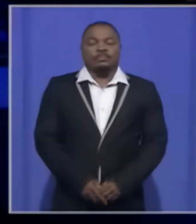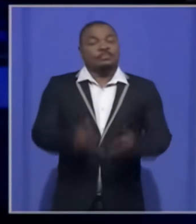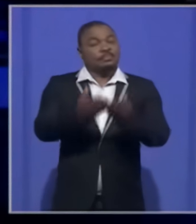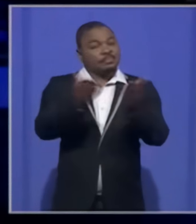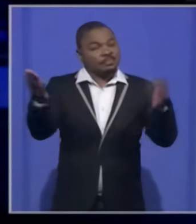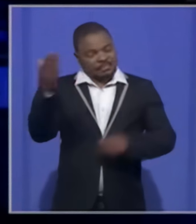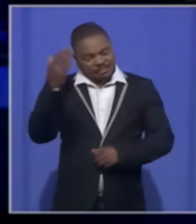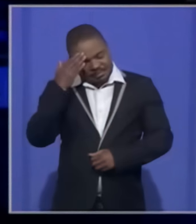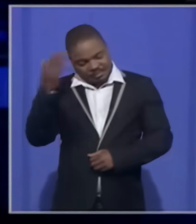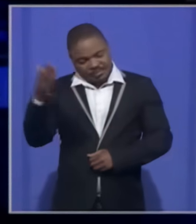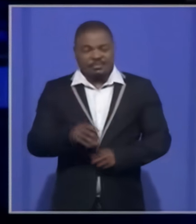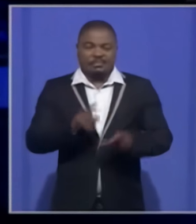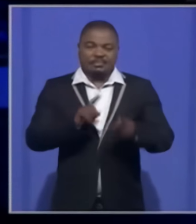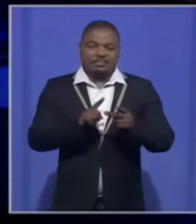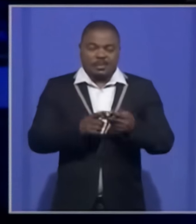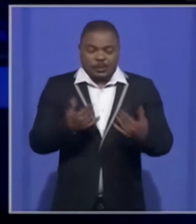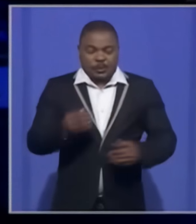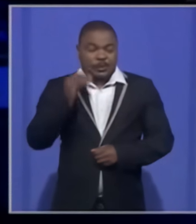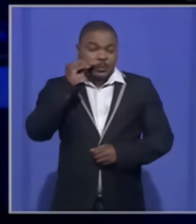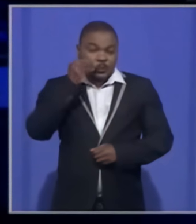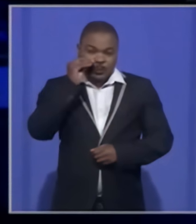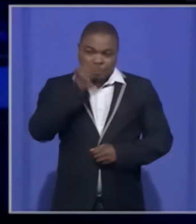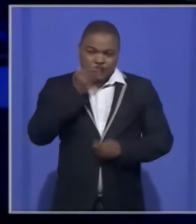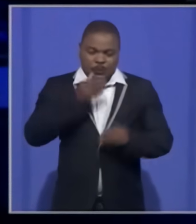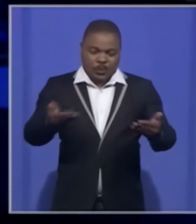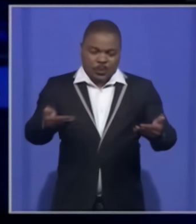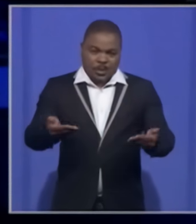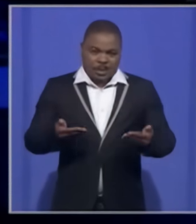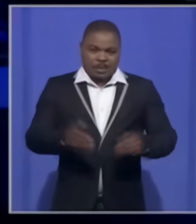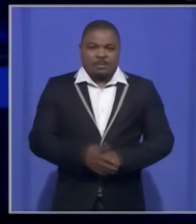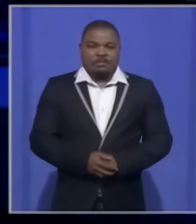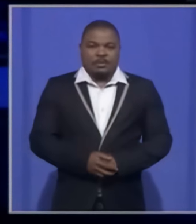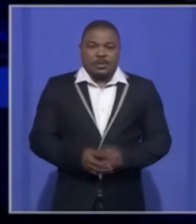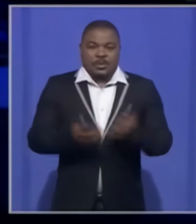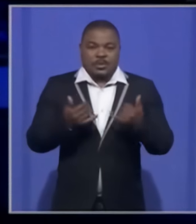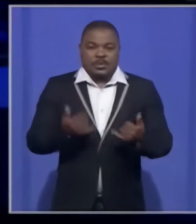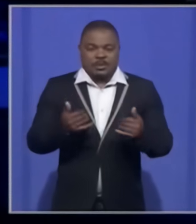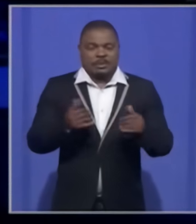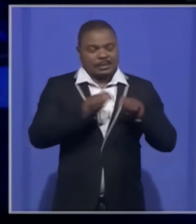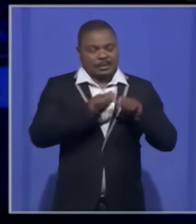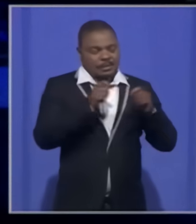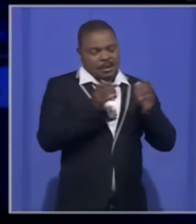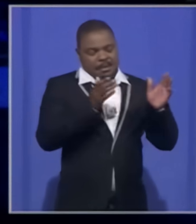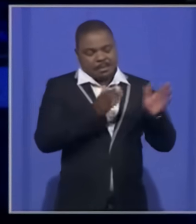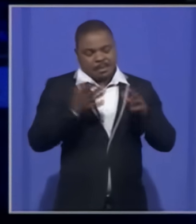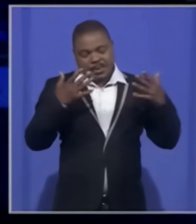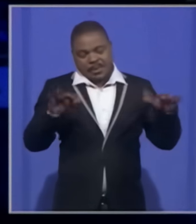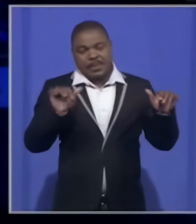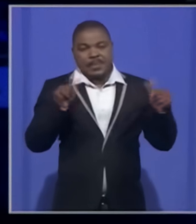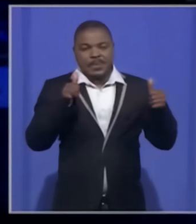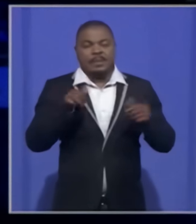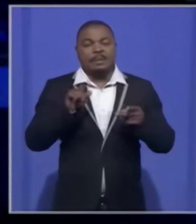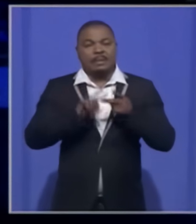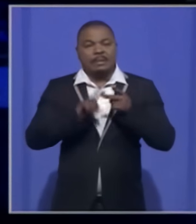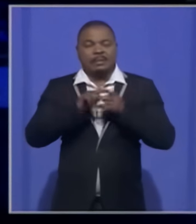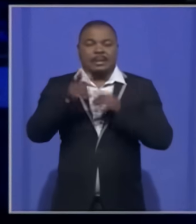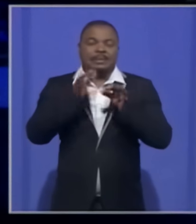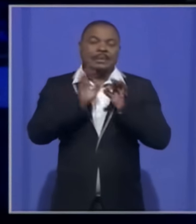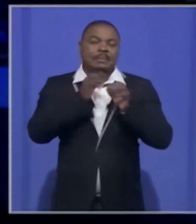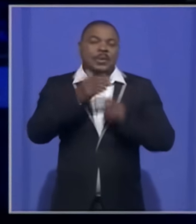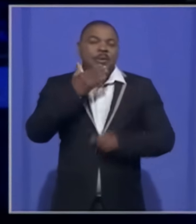Mohi re a le dumedisa lo le amela kgasong ya ditaba tsa rona tsa Sesotho phirimaneng ya kajeno. Moifo o di kgobokantse ka bogabane, puong ya matsoho o tla di hasetswa